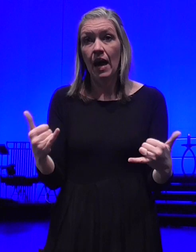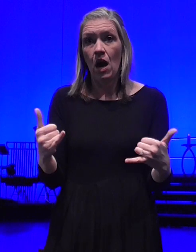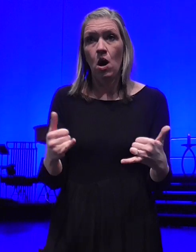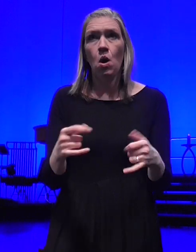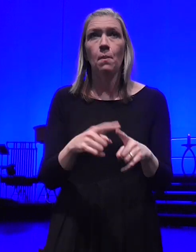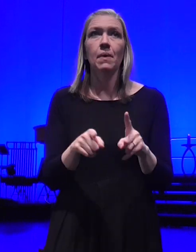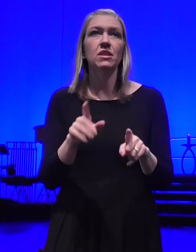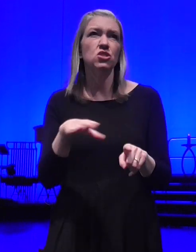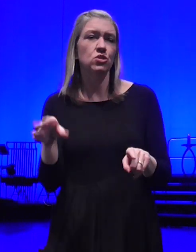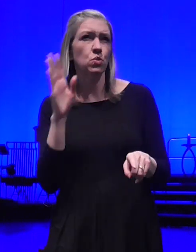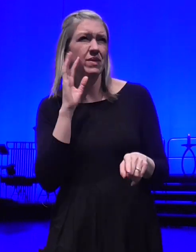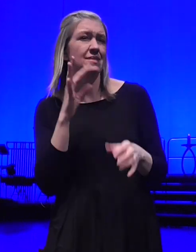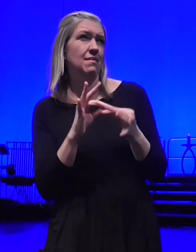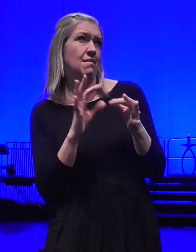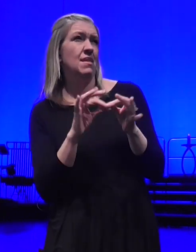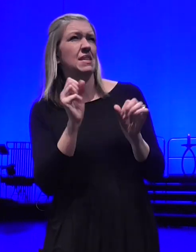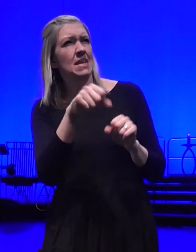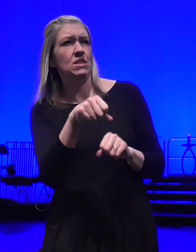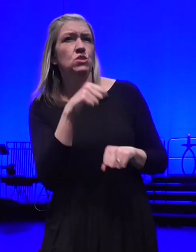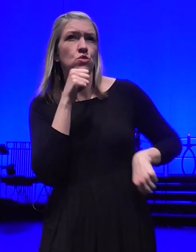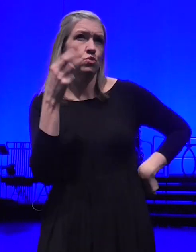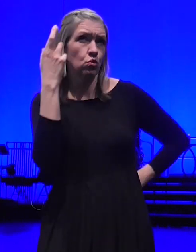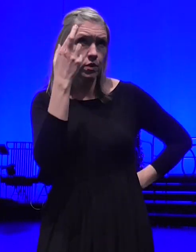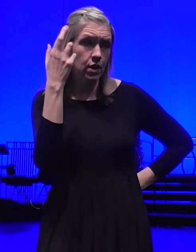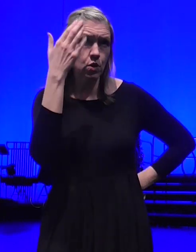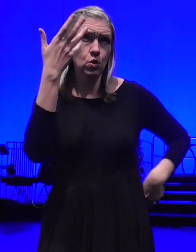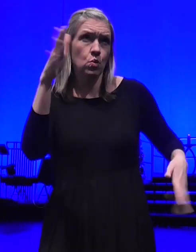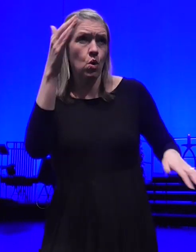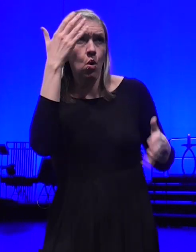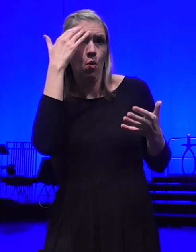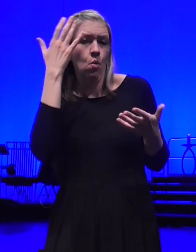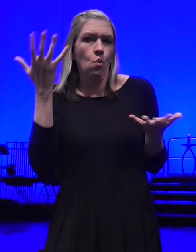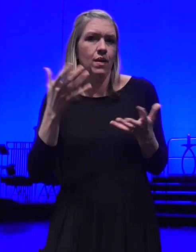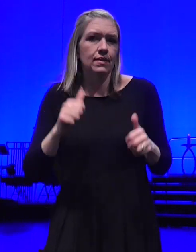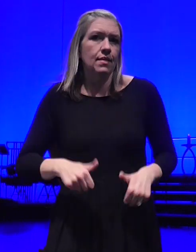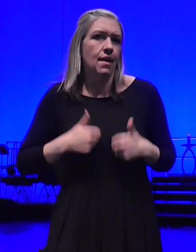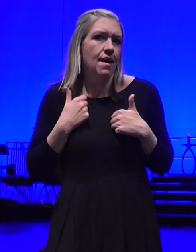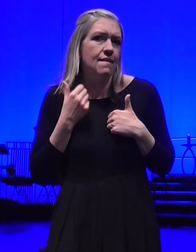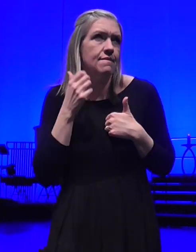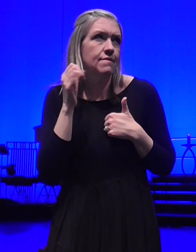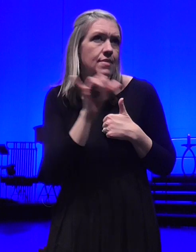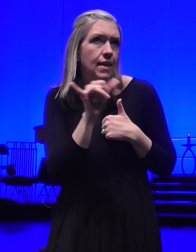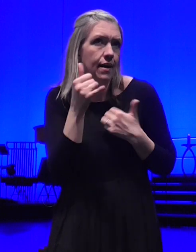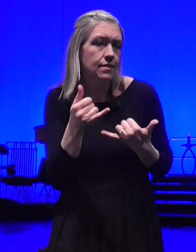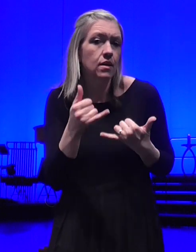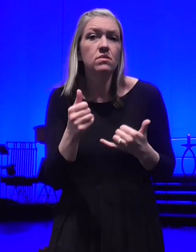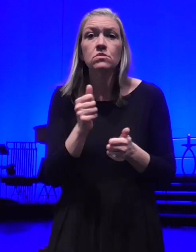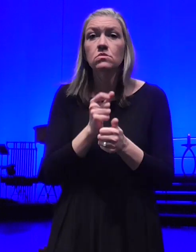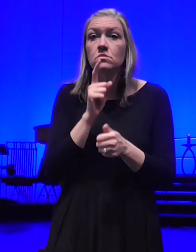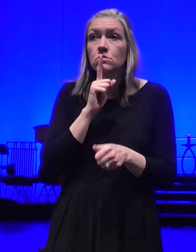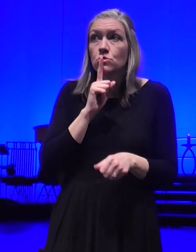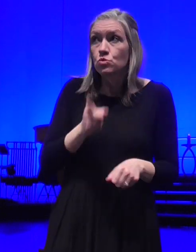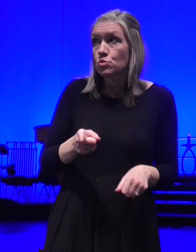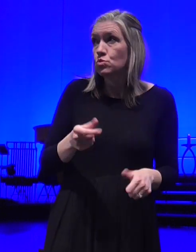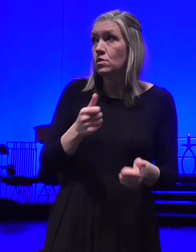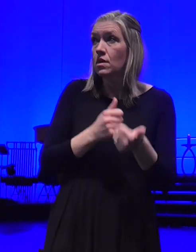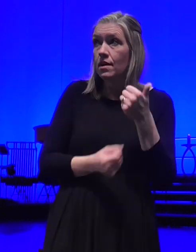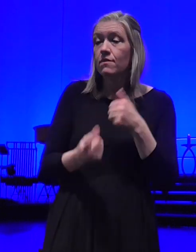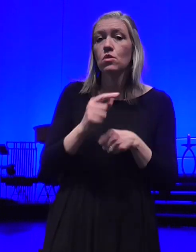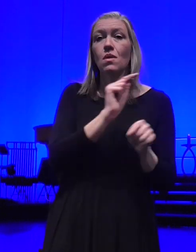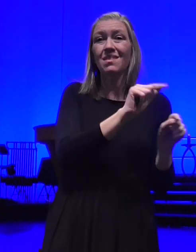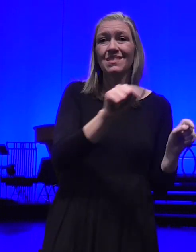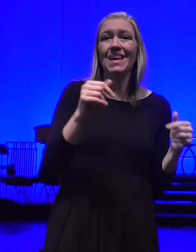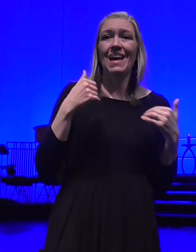you don't really know, Mom or Dad, what this is like. And it's true. Everybody's got to work through their